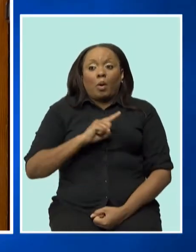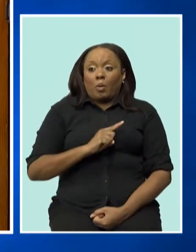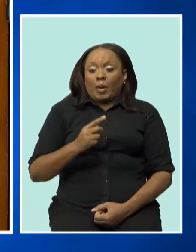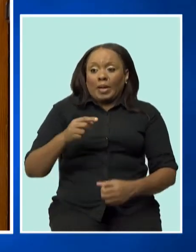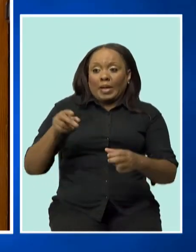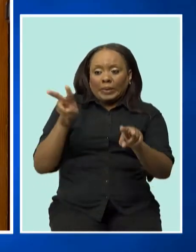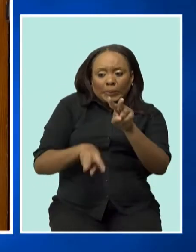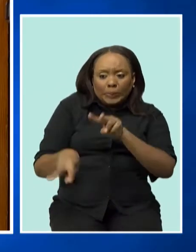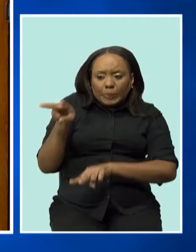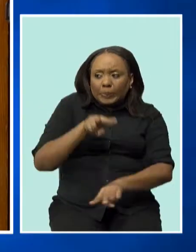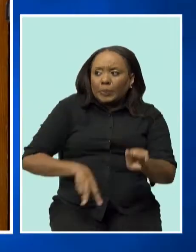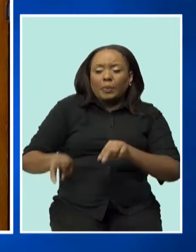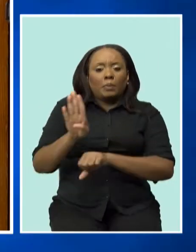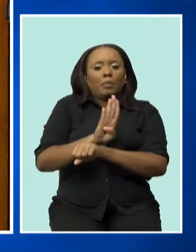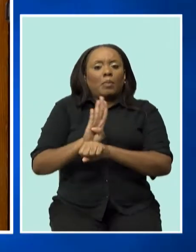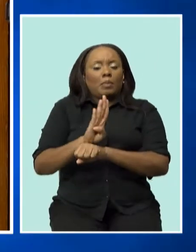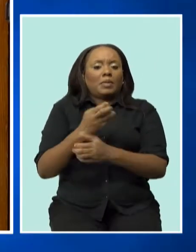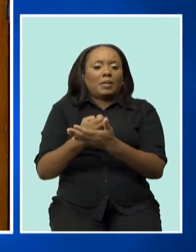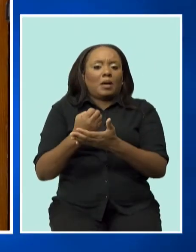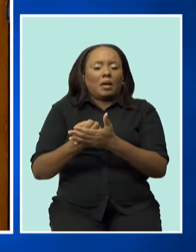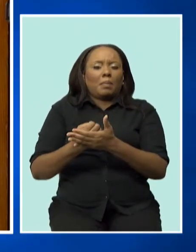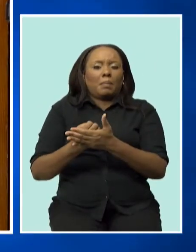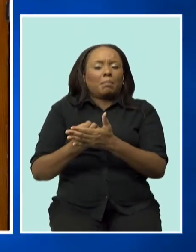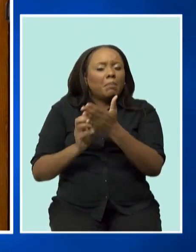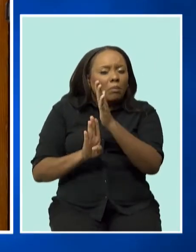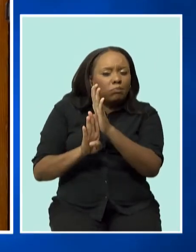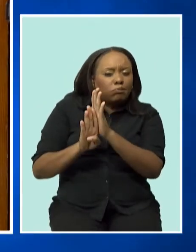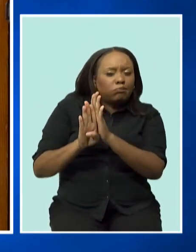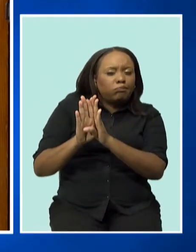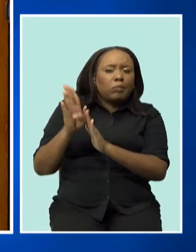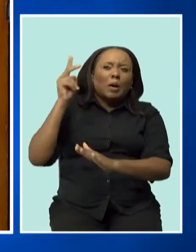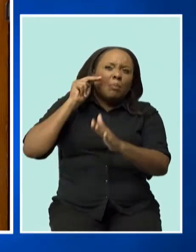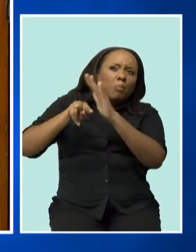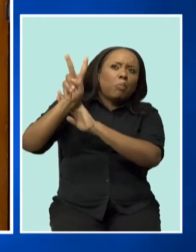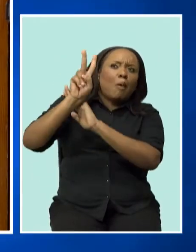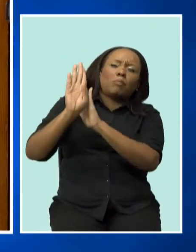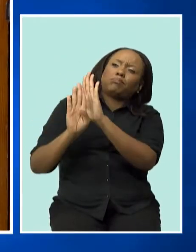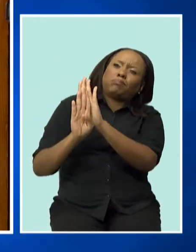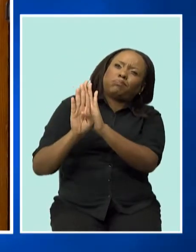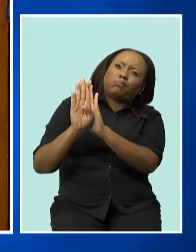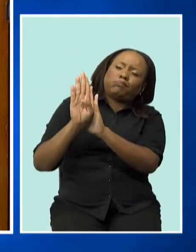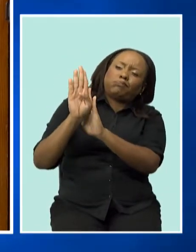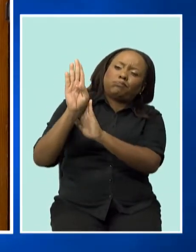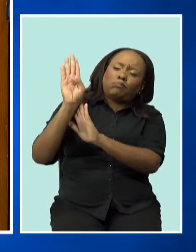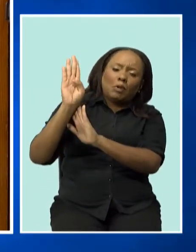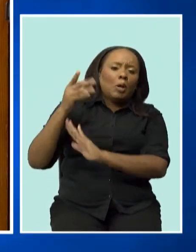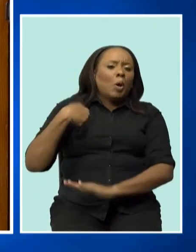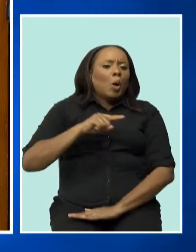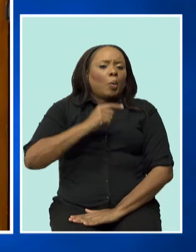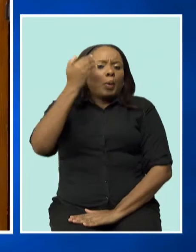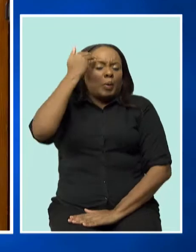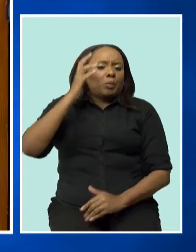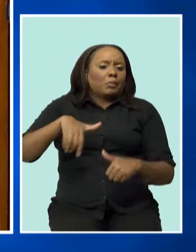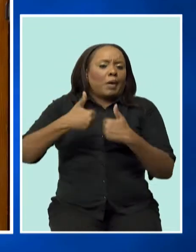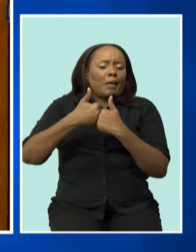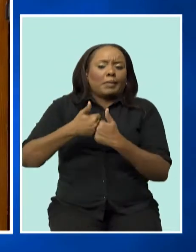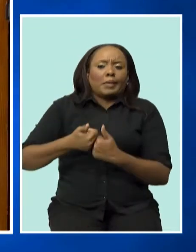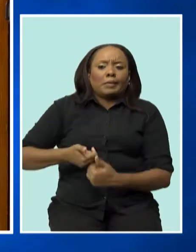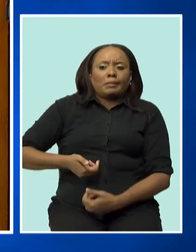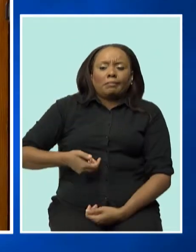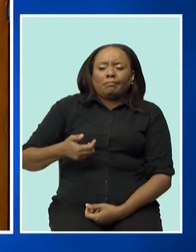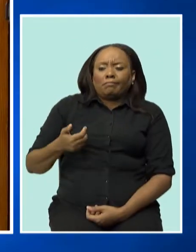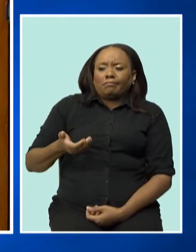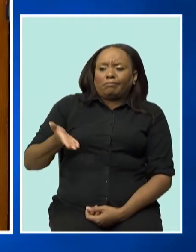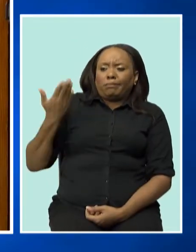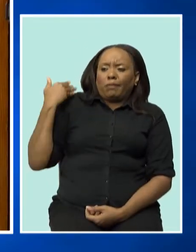is on a trajectory to recovery following the challenges of the past few years. Re-entering the